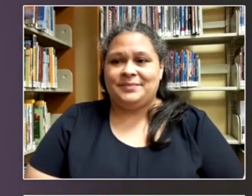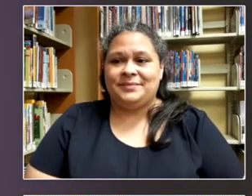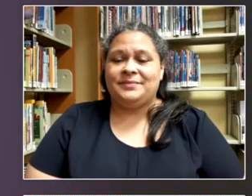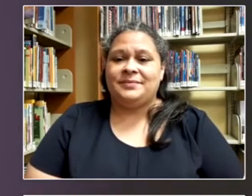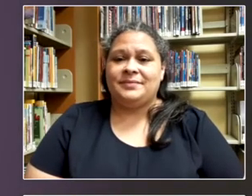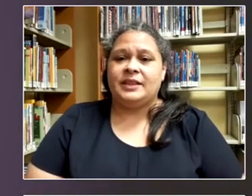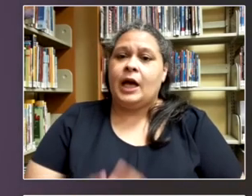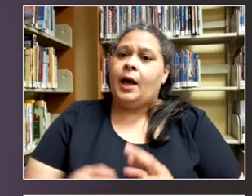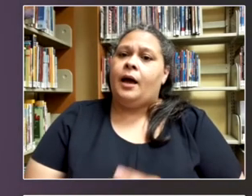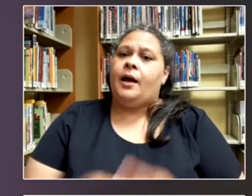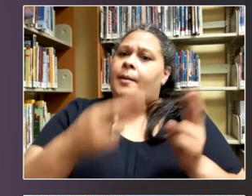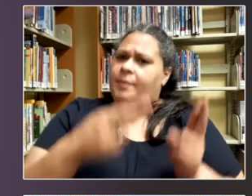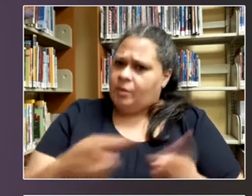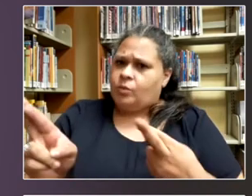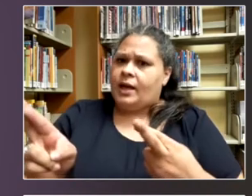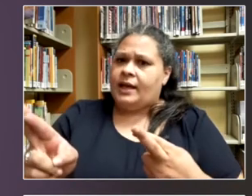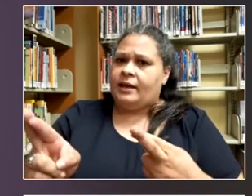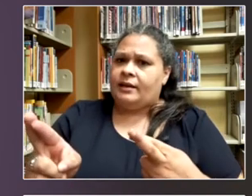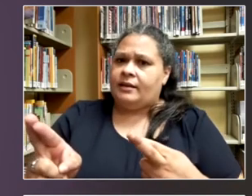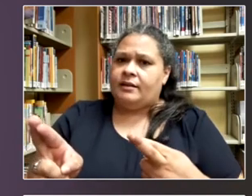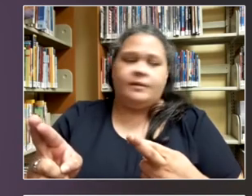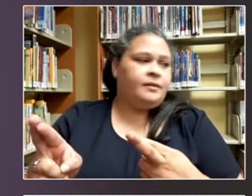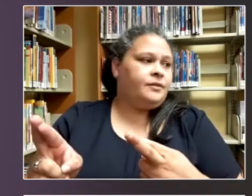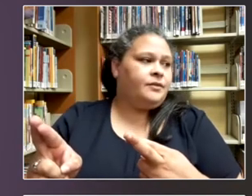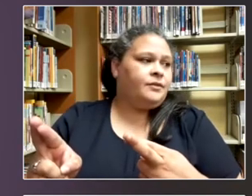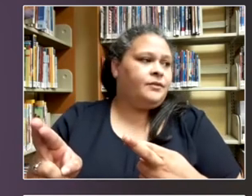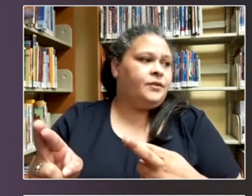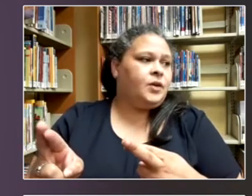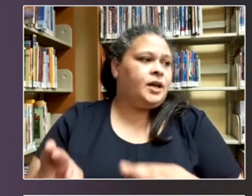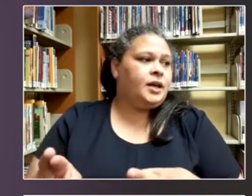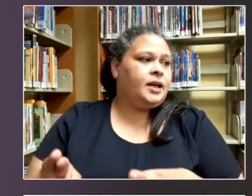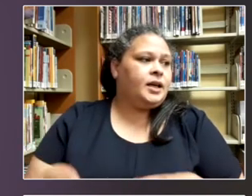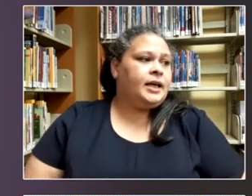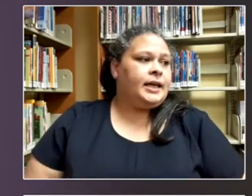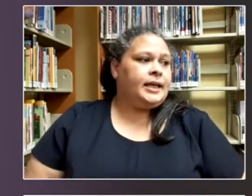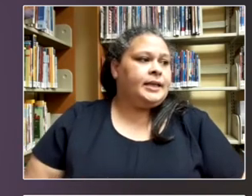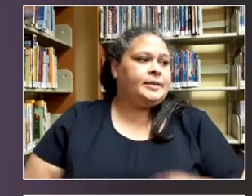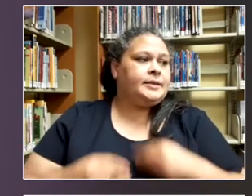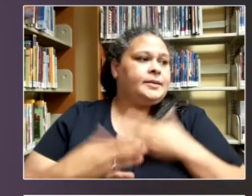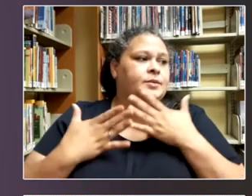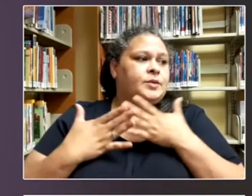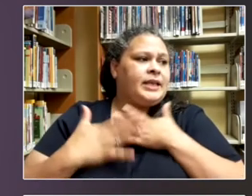Be open to inspiration. Inspiration leads to creativity.